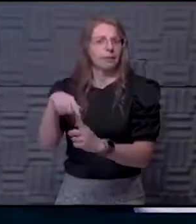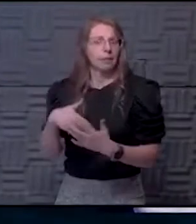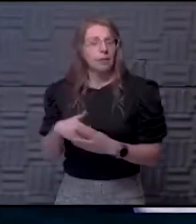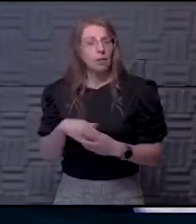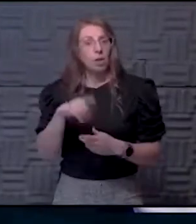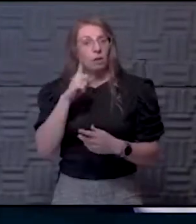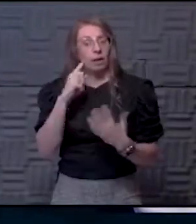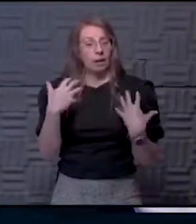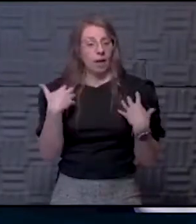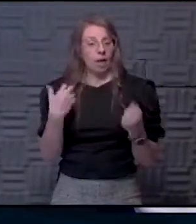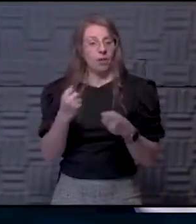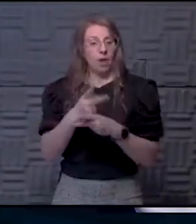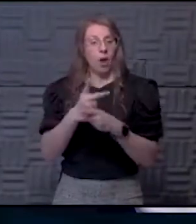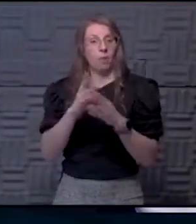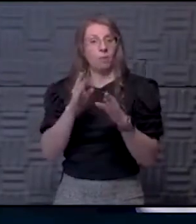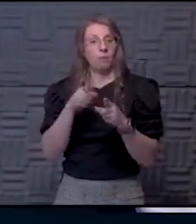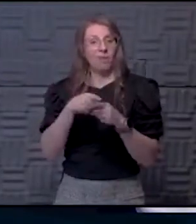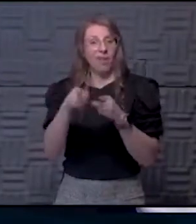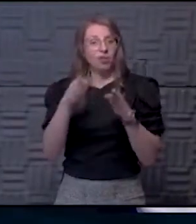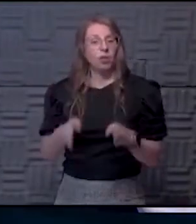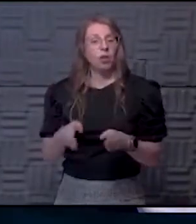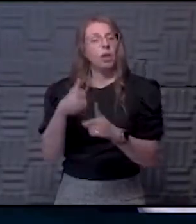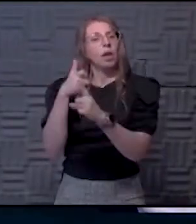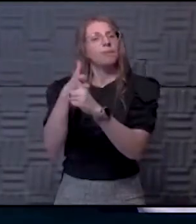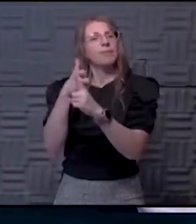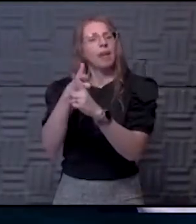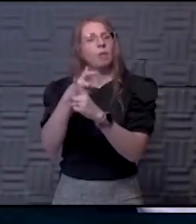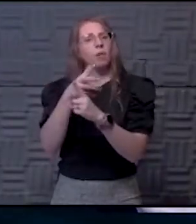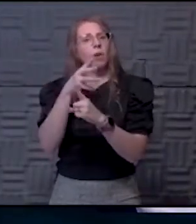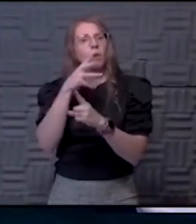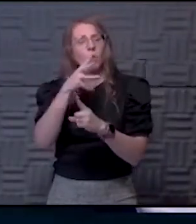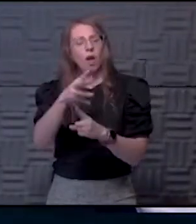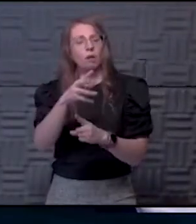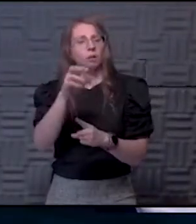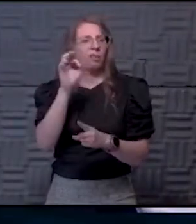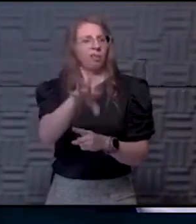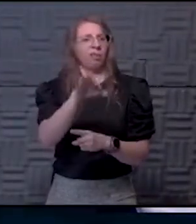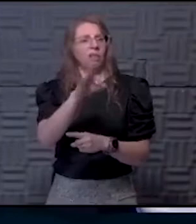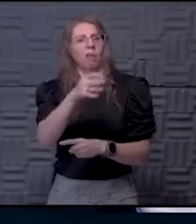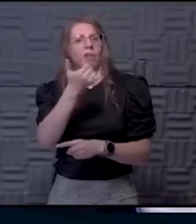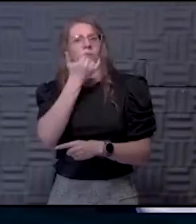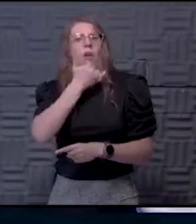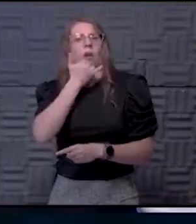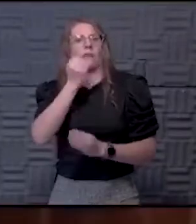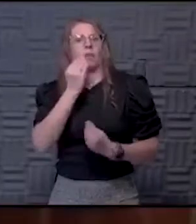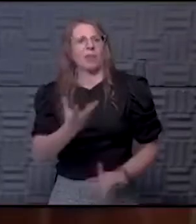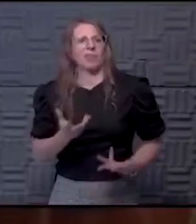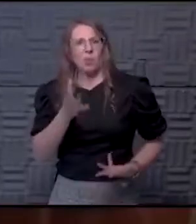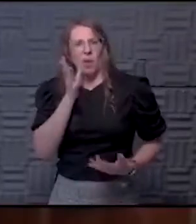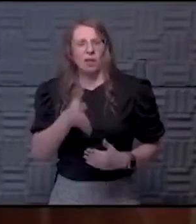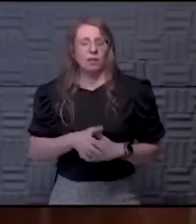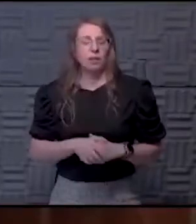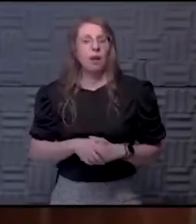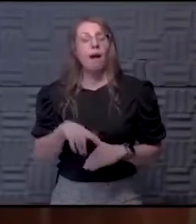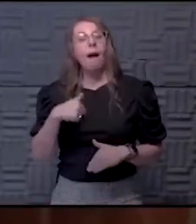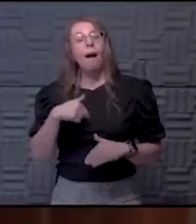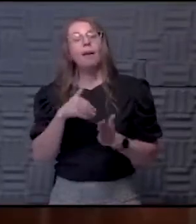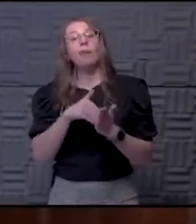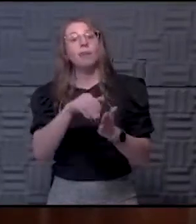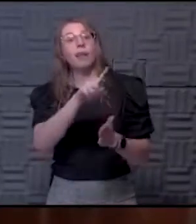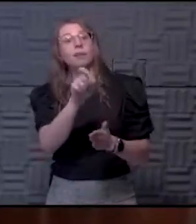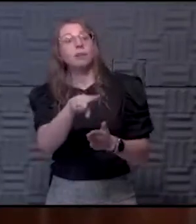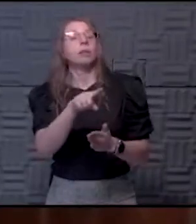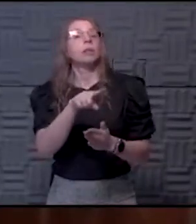healthcare professional that he's going to give people deliberate wrong information? I often ask them,